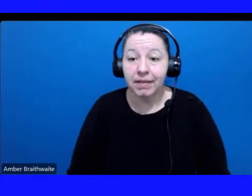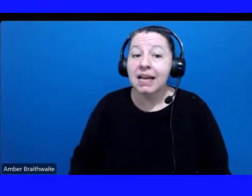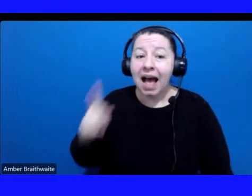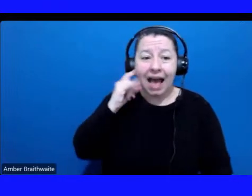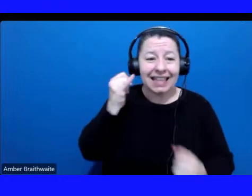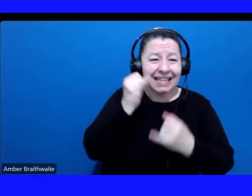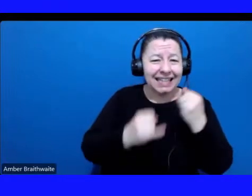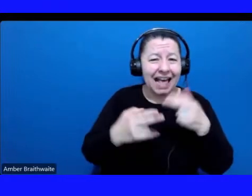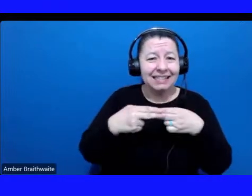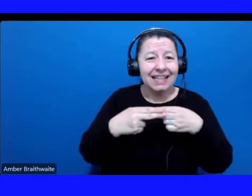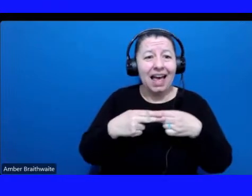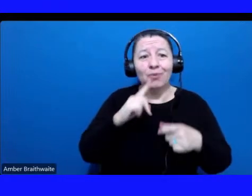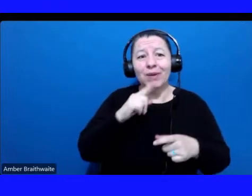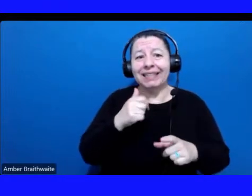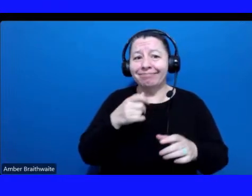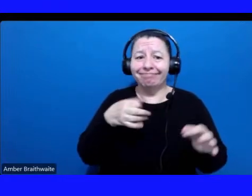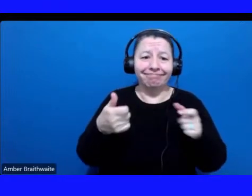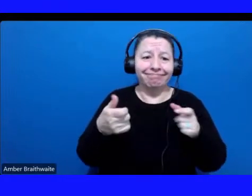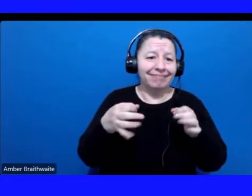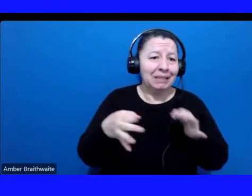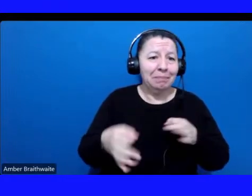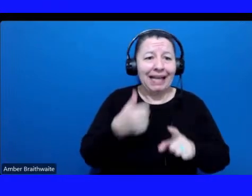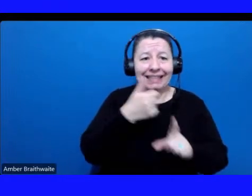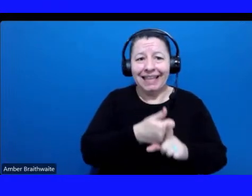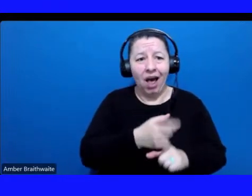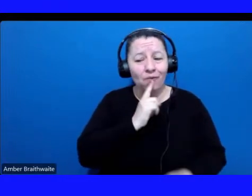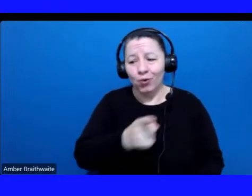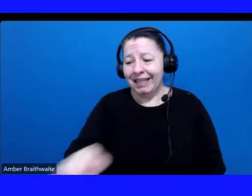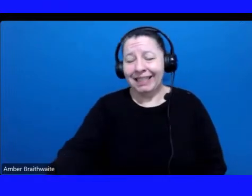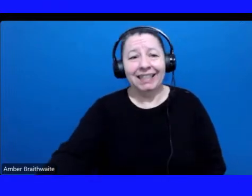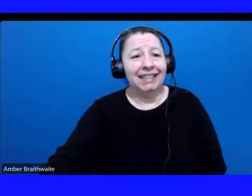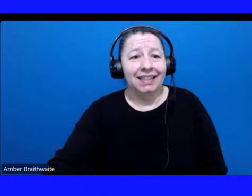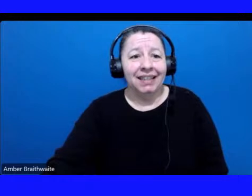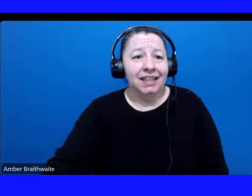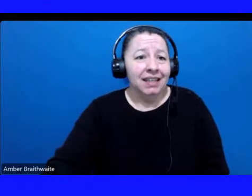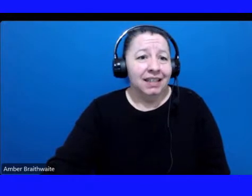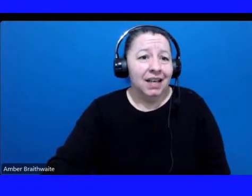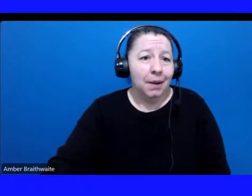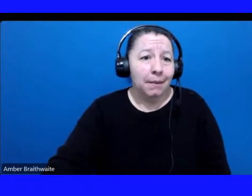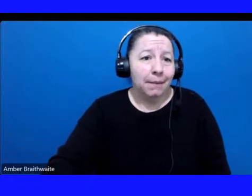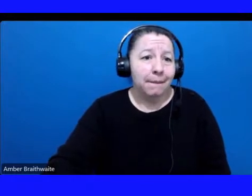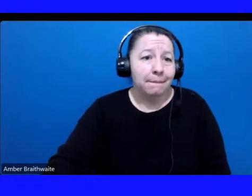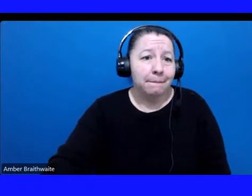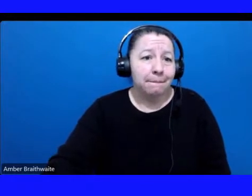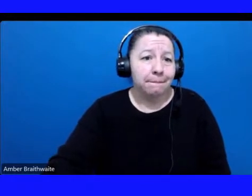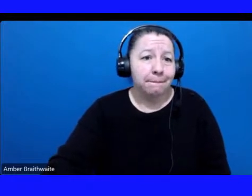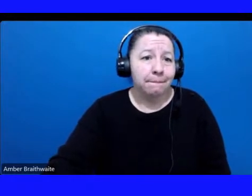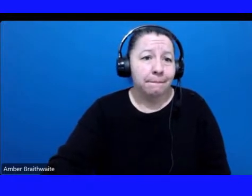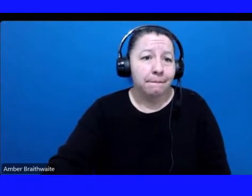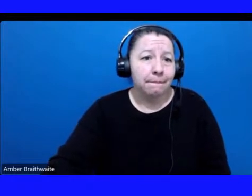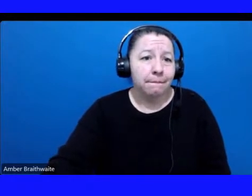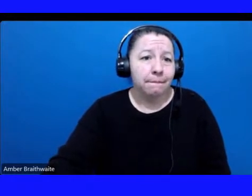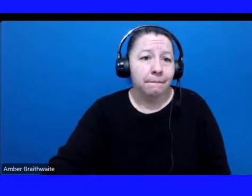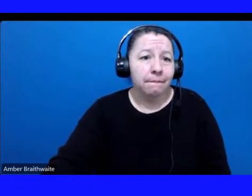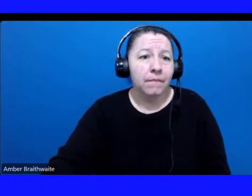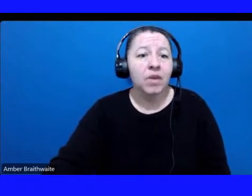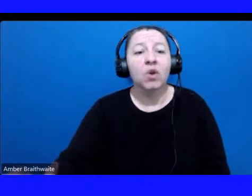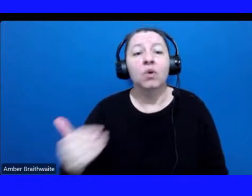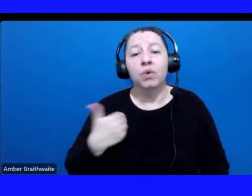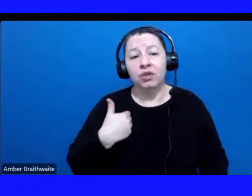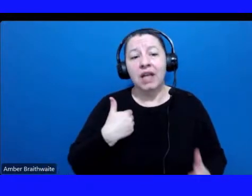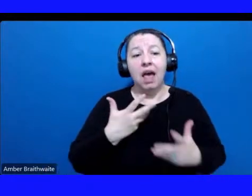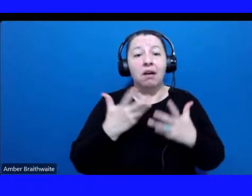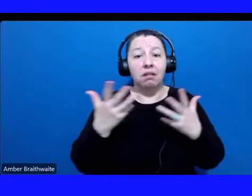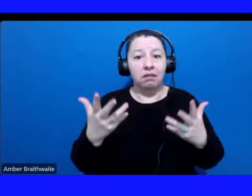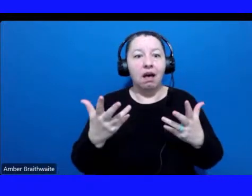all have organized to do this. I think it's worthy of presenting this to our whole board. I don't think the sustainability issue is